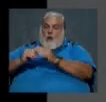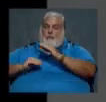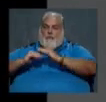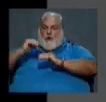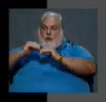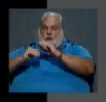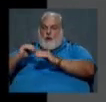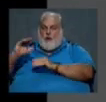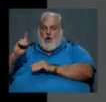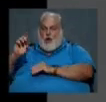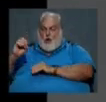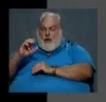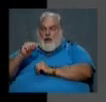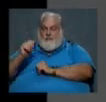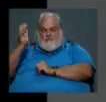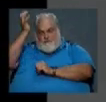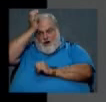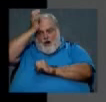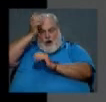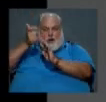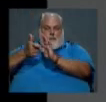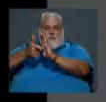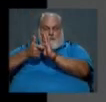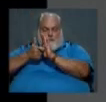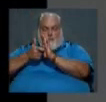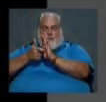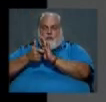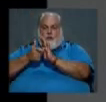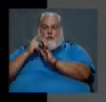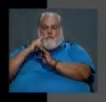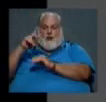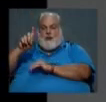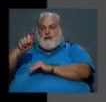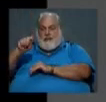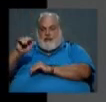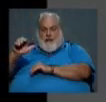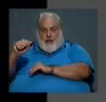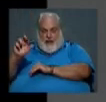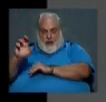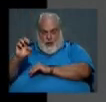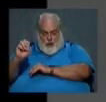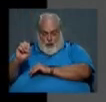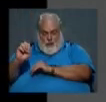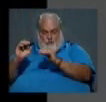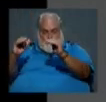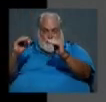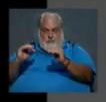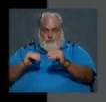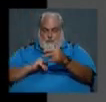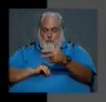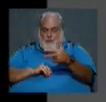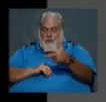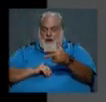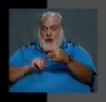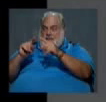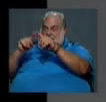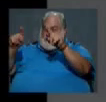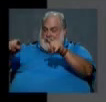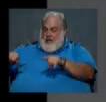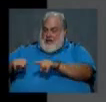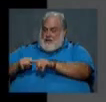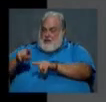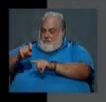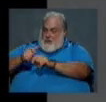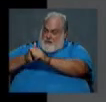code and fire department requirements for use of the building for a daycare center. Number 3, signage is to comply with